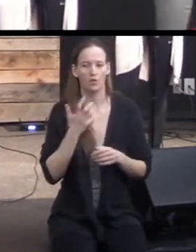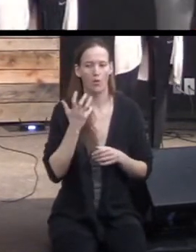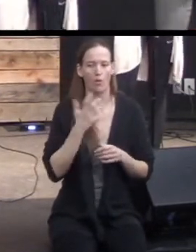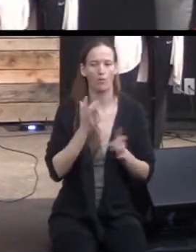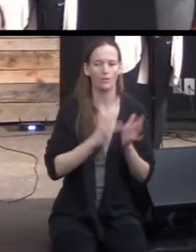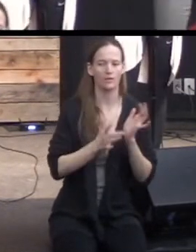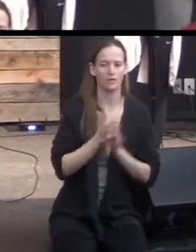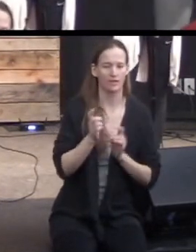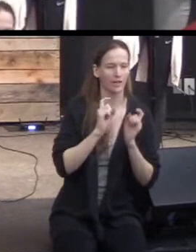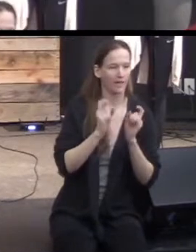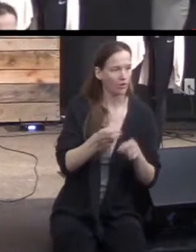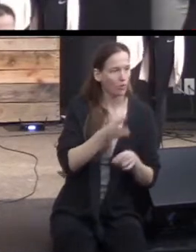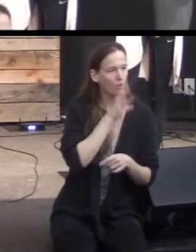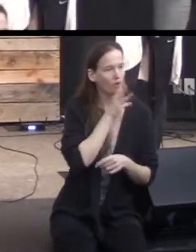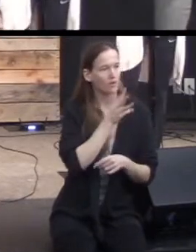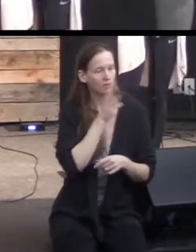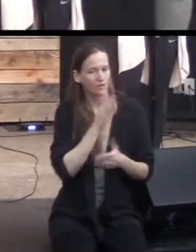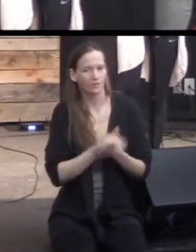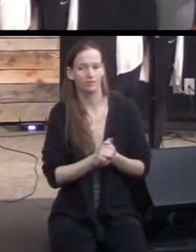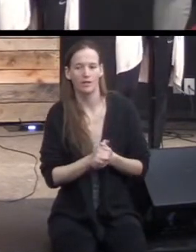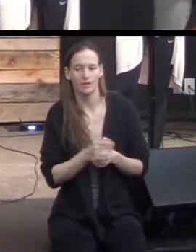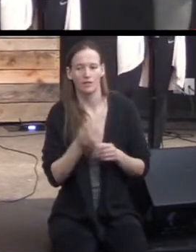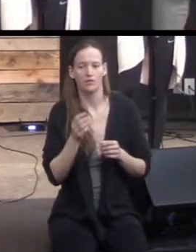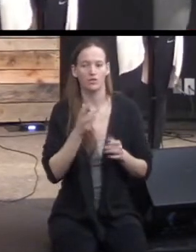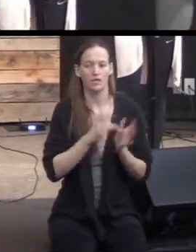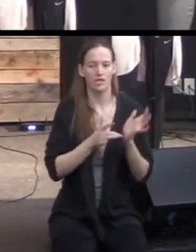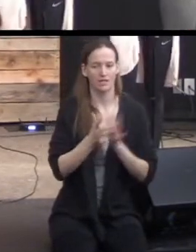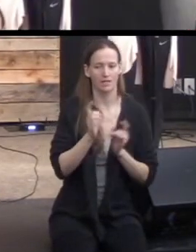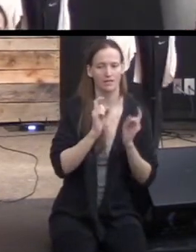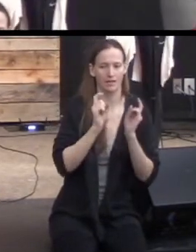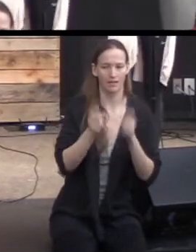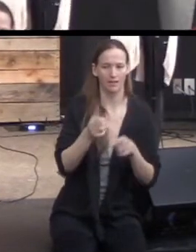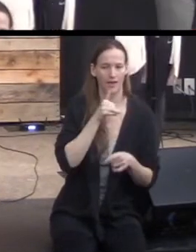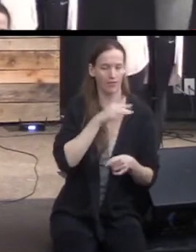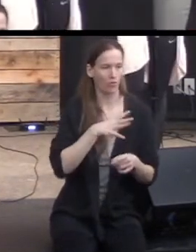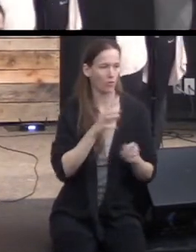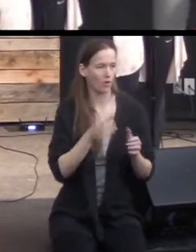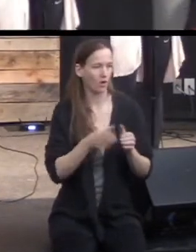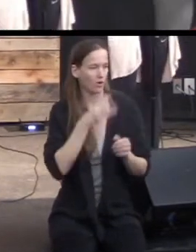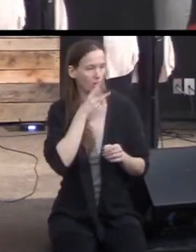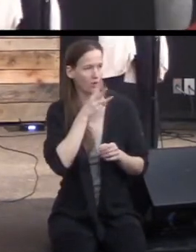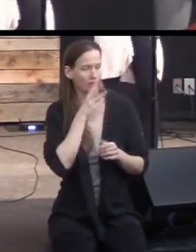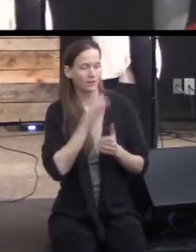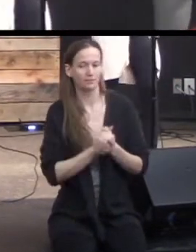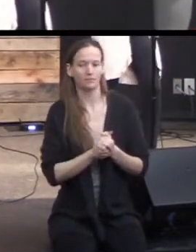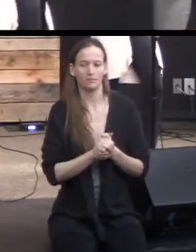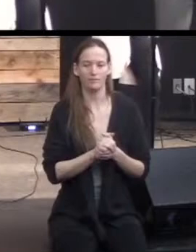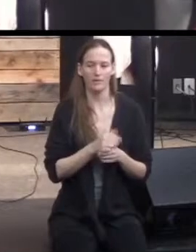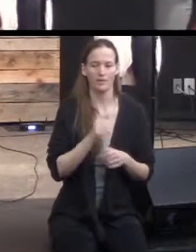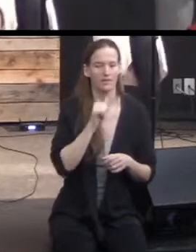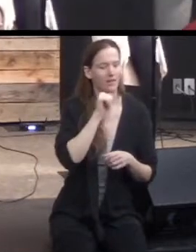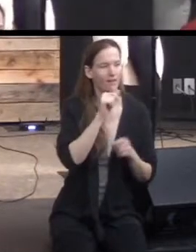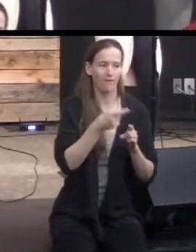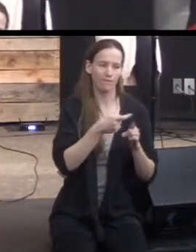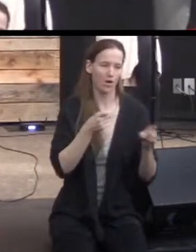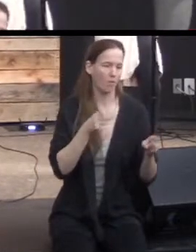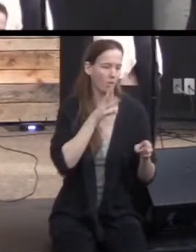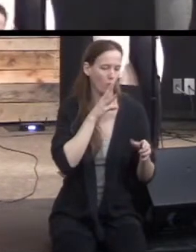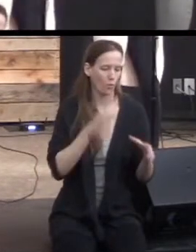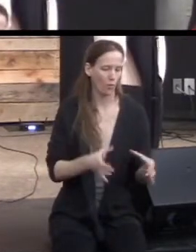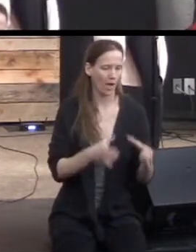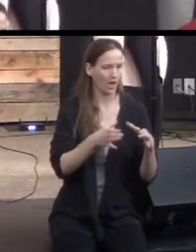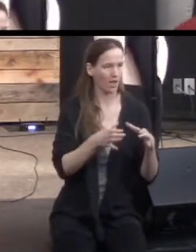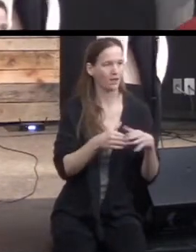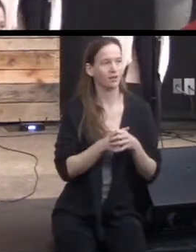my Jesus. He gave her water. Come on, He gave her water. Oh, Jesus. He gave her water. Gave her water. And it was not from